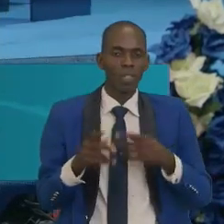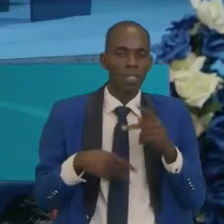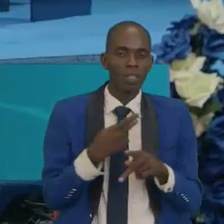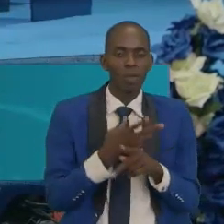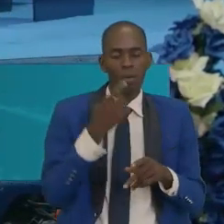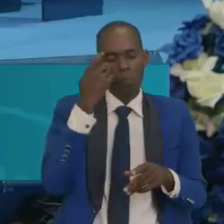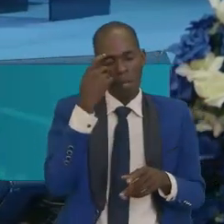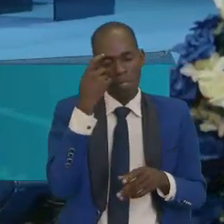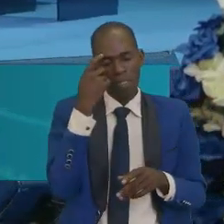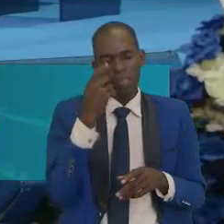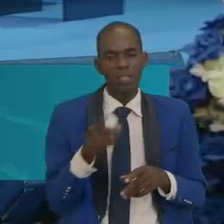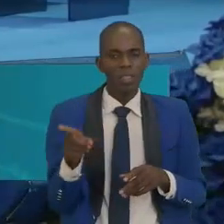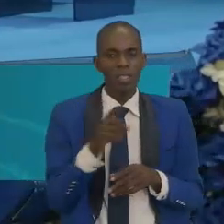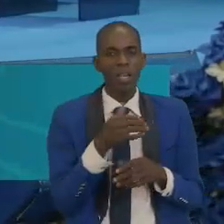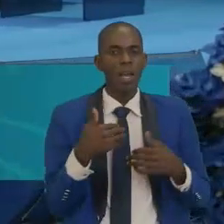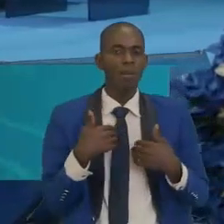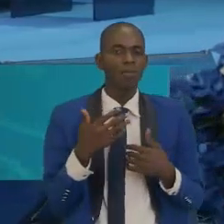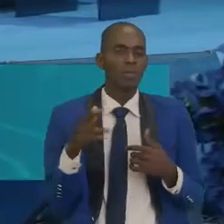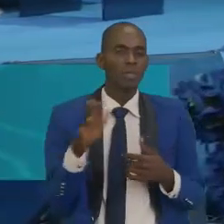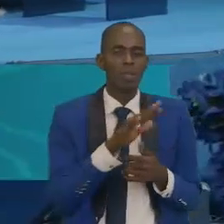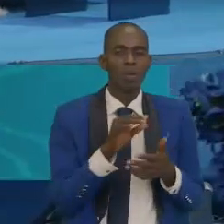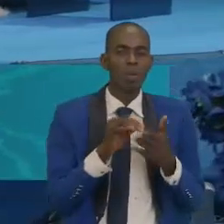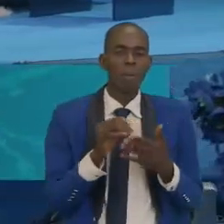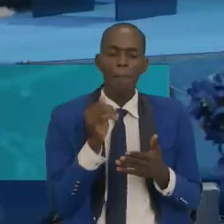They have their private agenda.